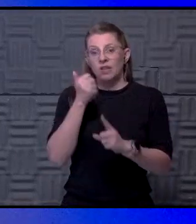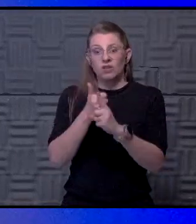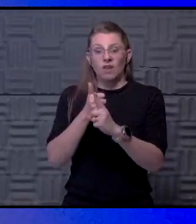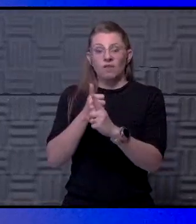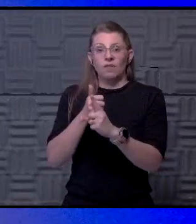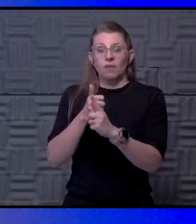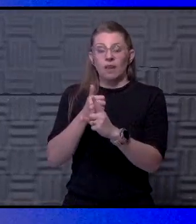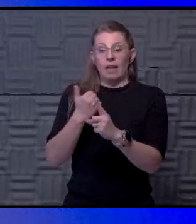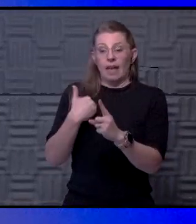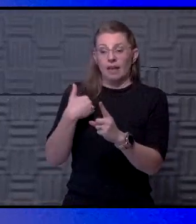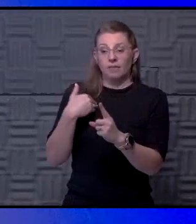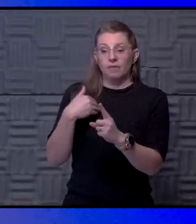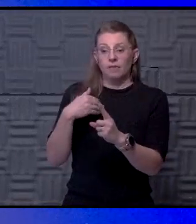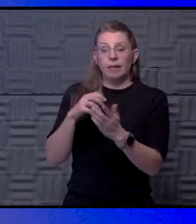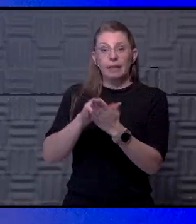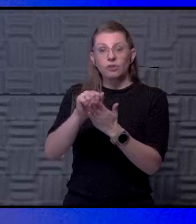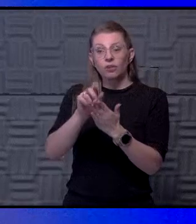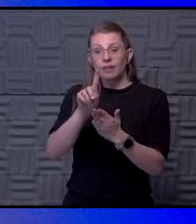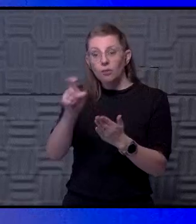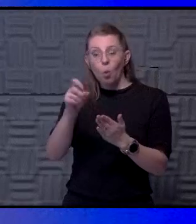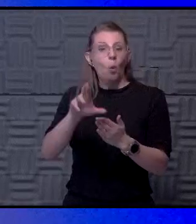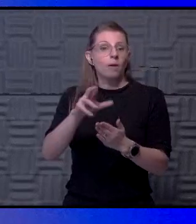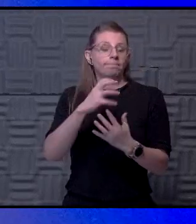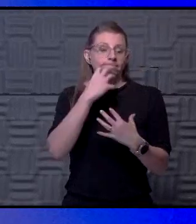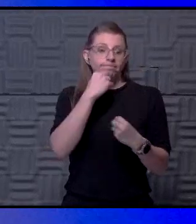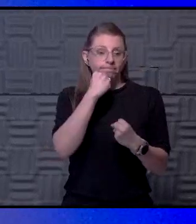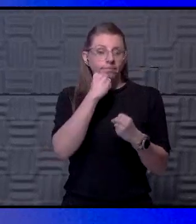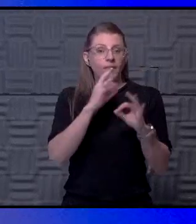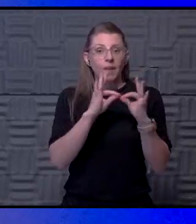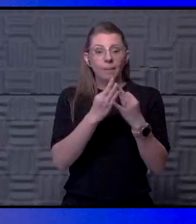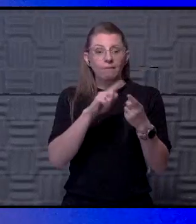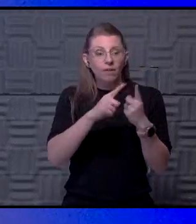cancer diagnosis or a loved one has a cancer diagnosis,